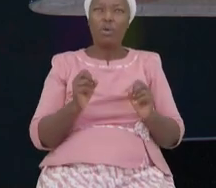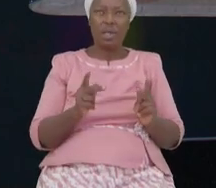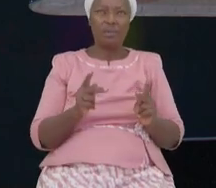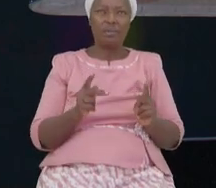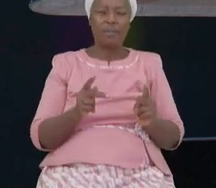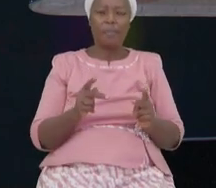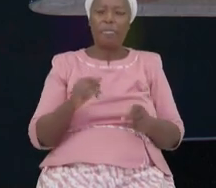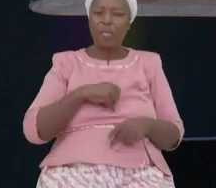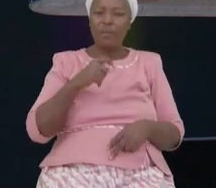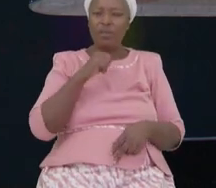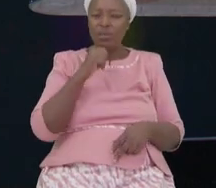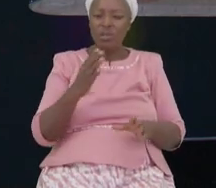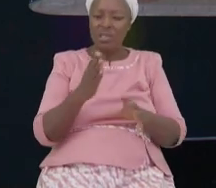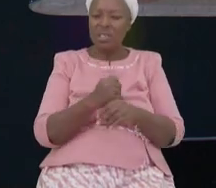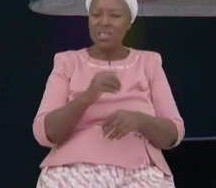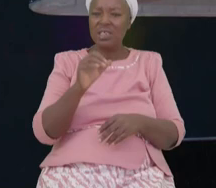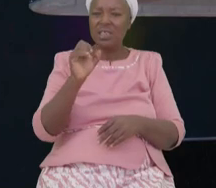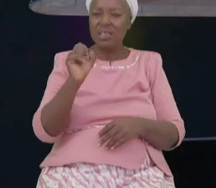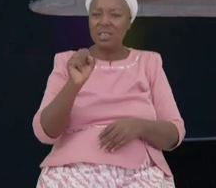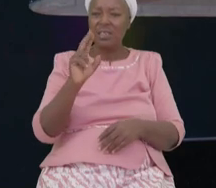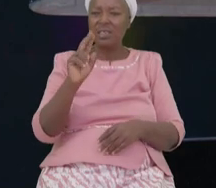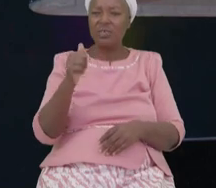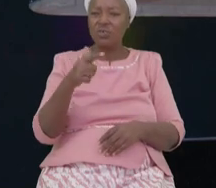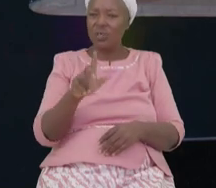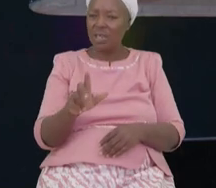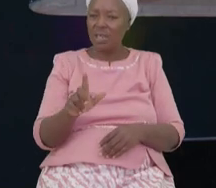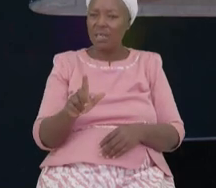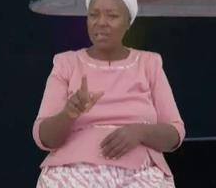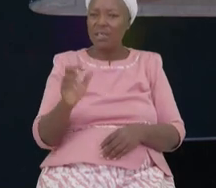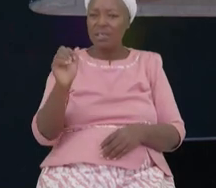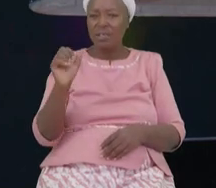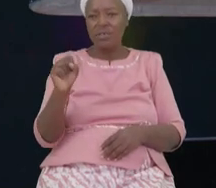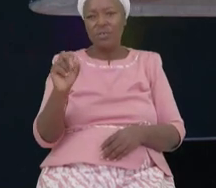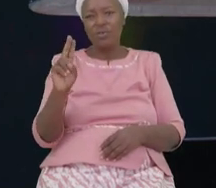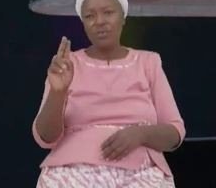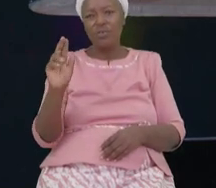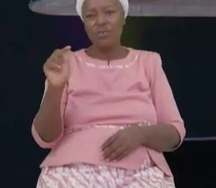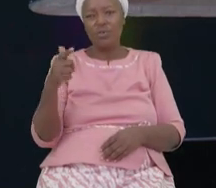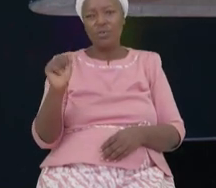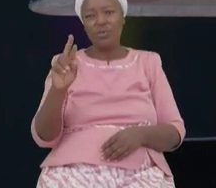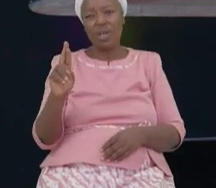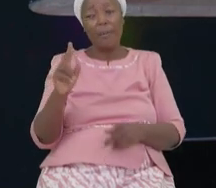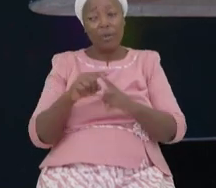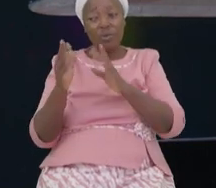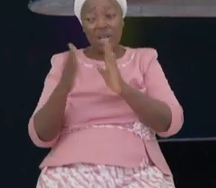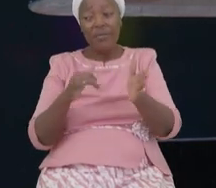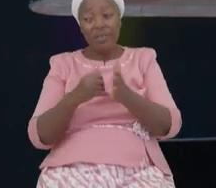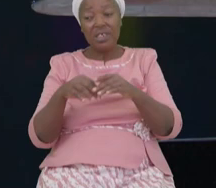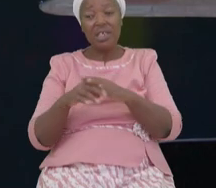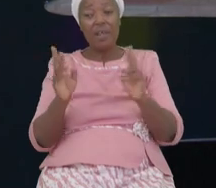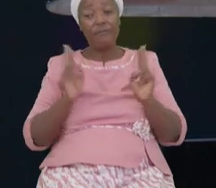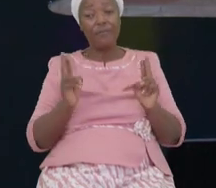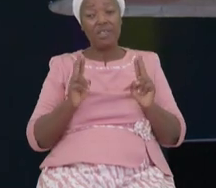sugar. But you leave the sugar in the fridge. You